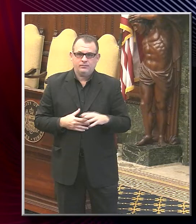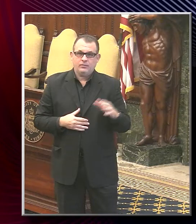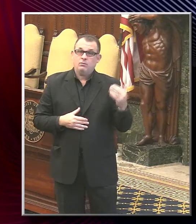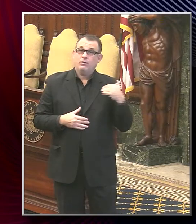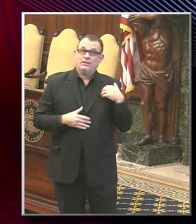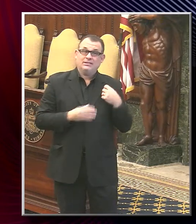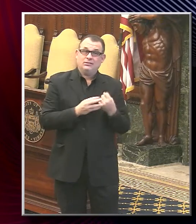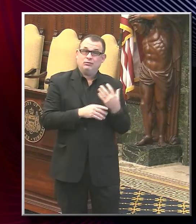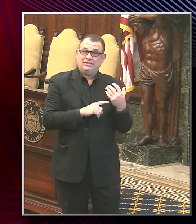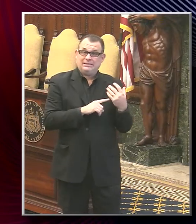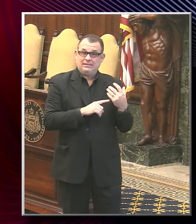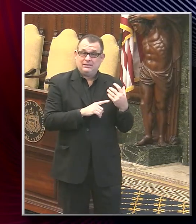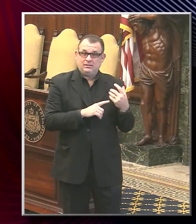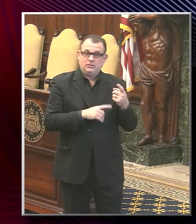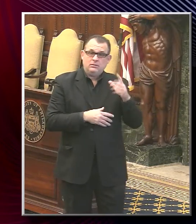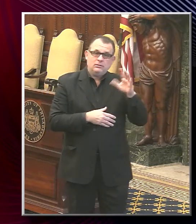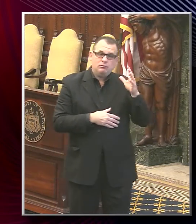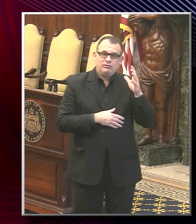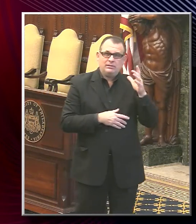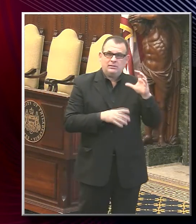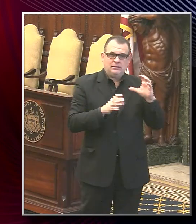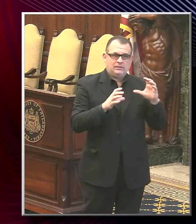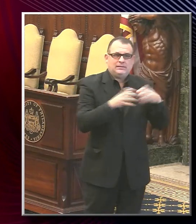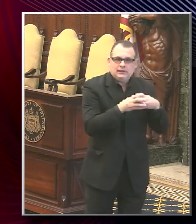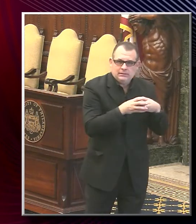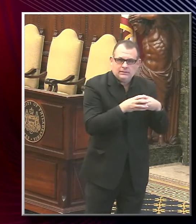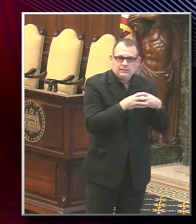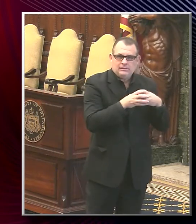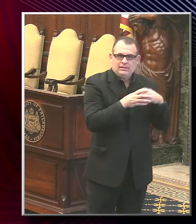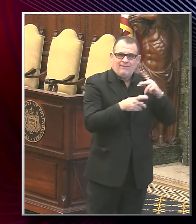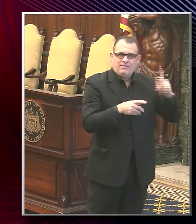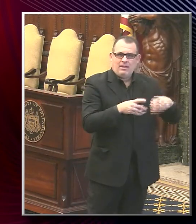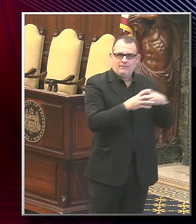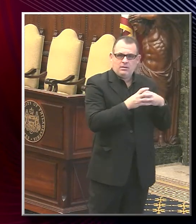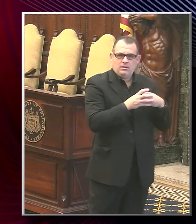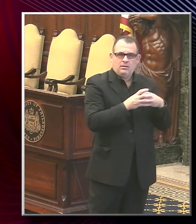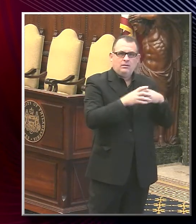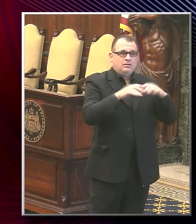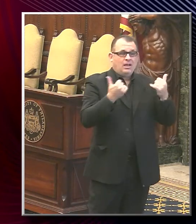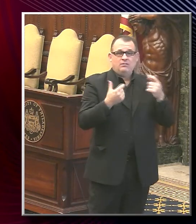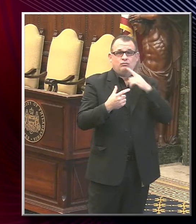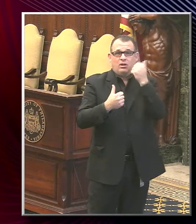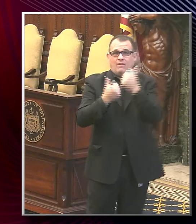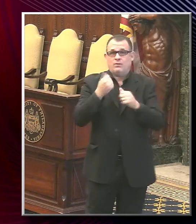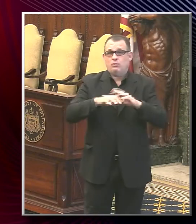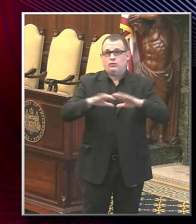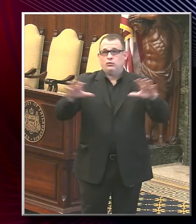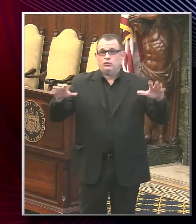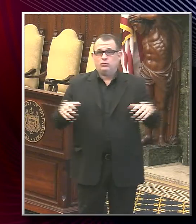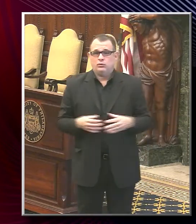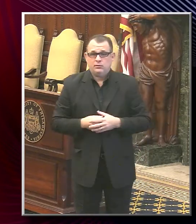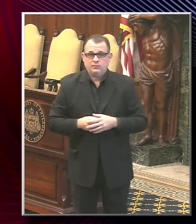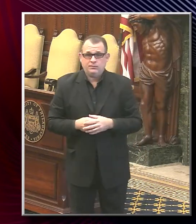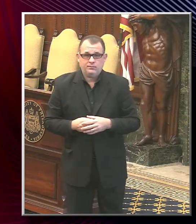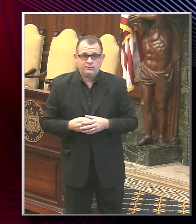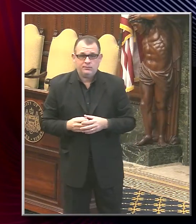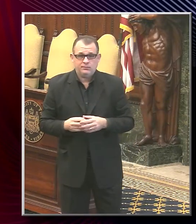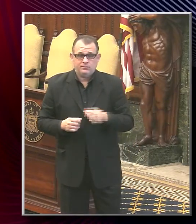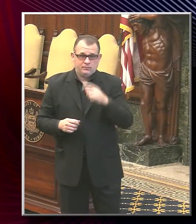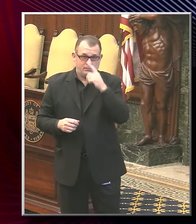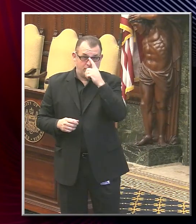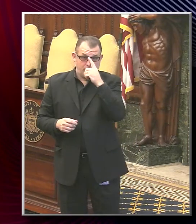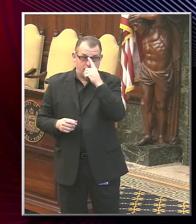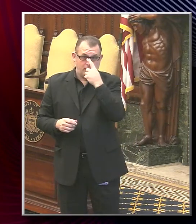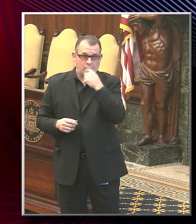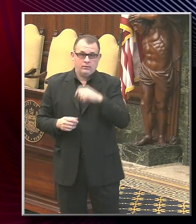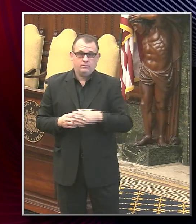was pretty concentrated in Philadelphia, this epidemic is everywhere. So this is a subject that everyone's going to face. And I actually think it's probably